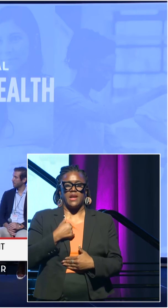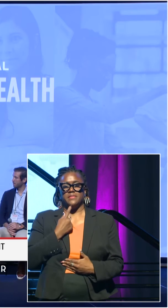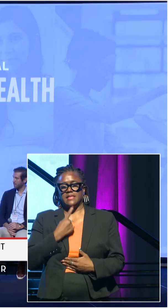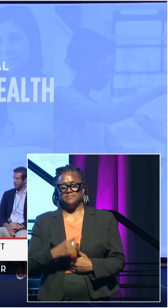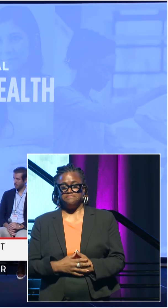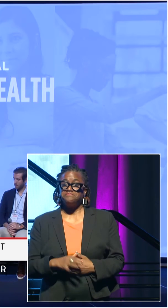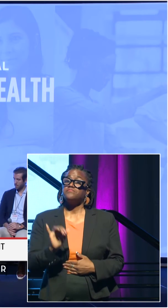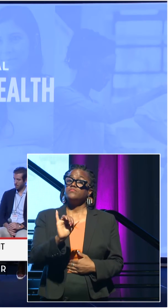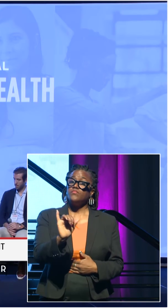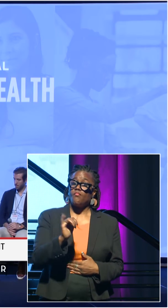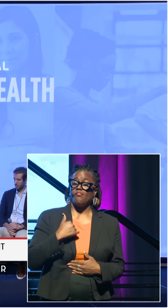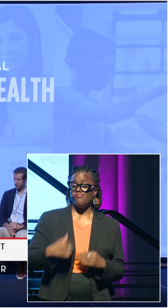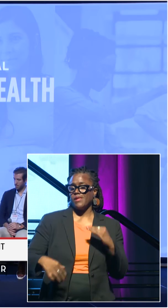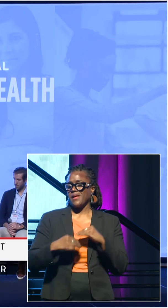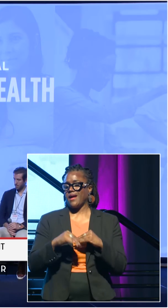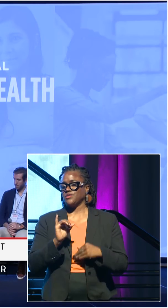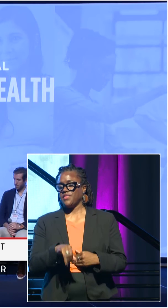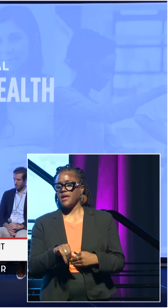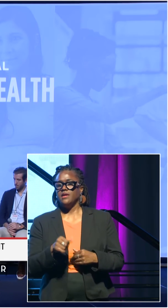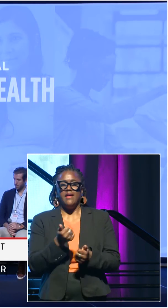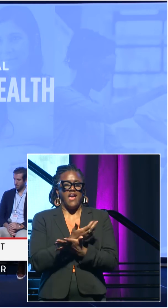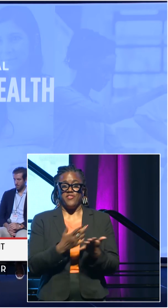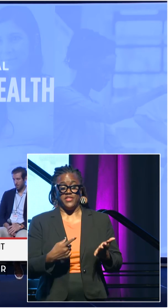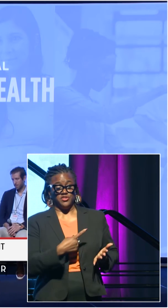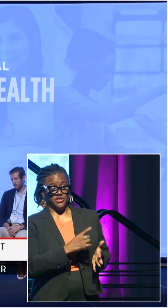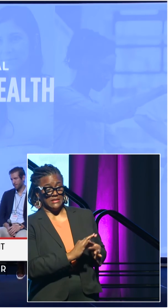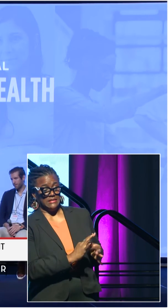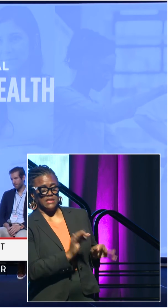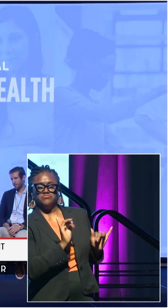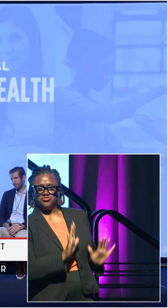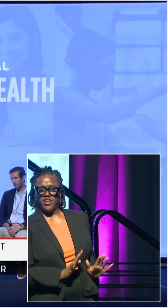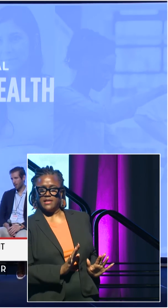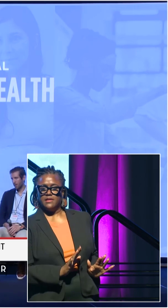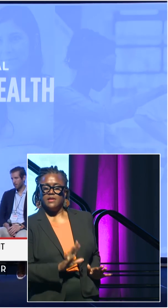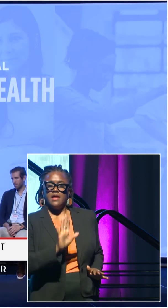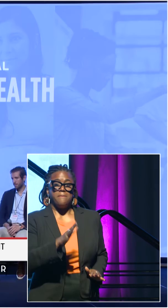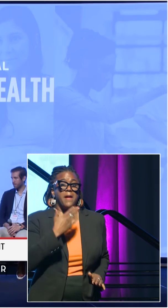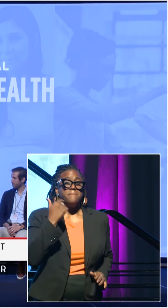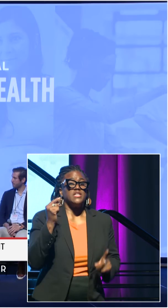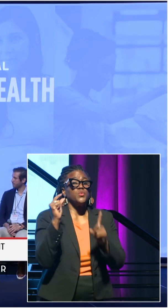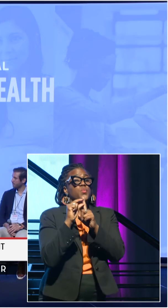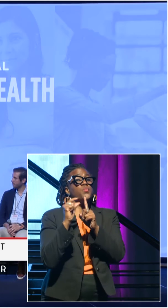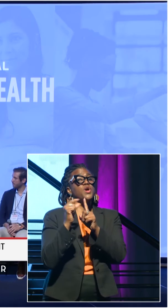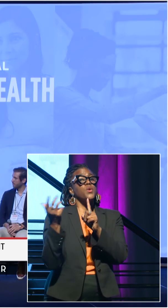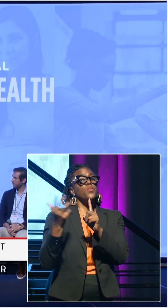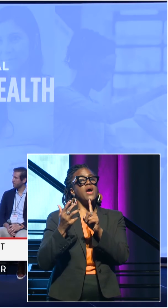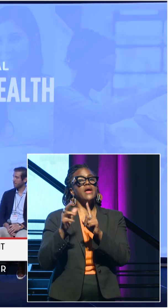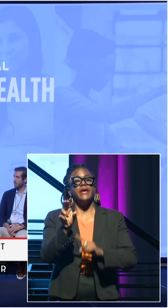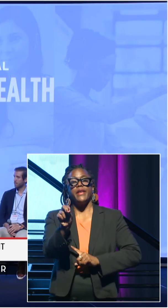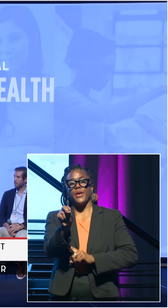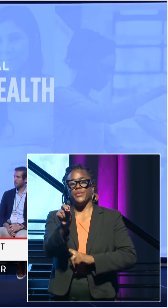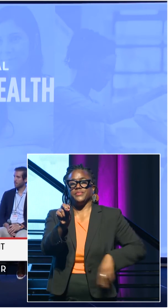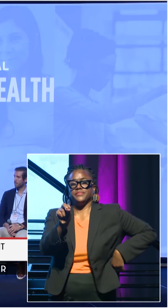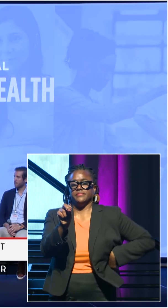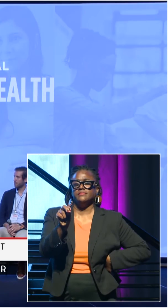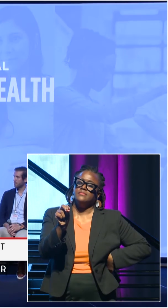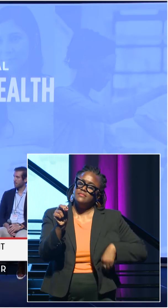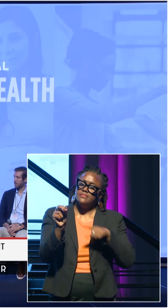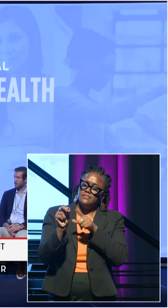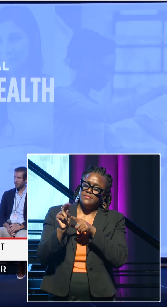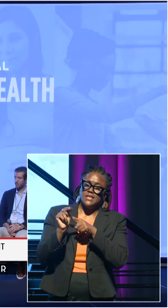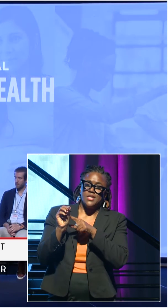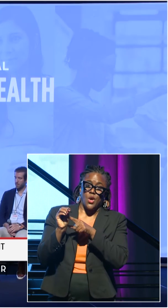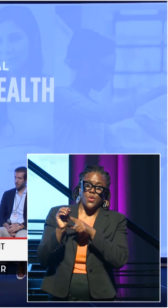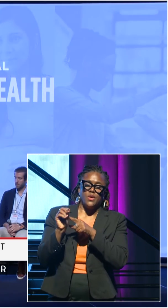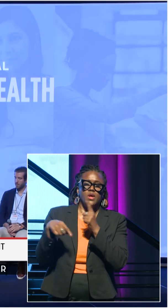I would also add to that, like everything that she said is great, but the best word is no.